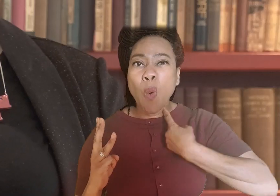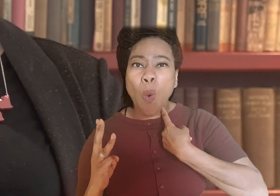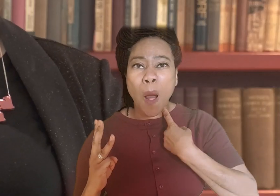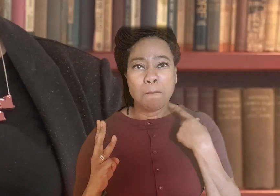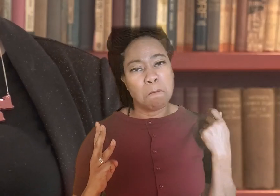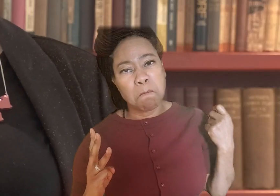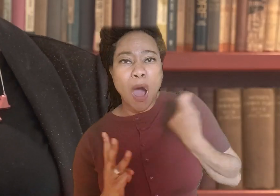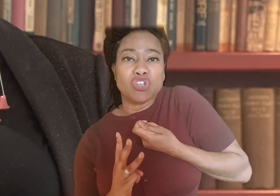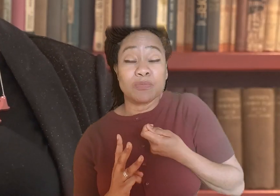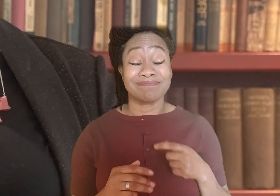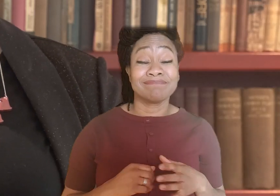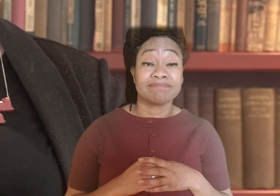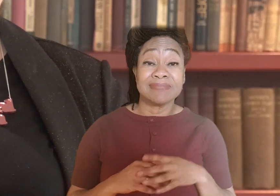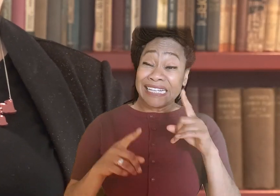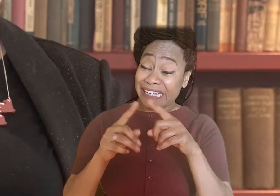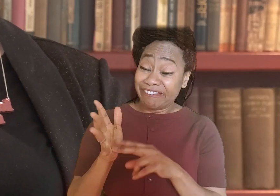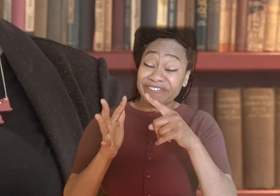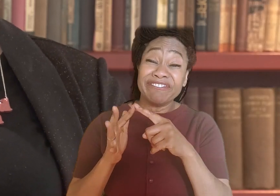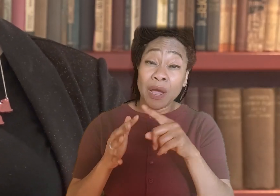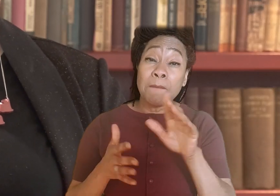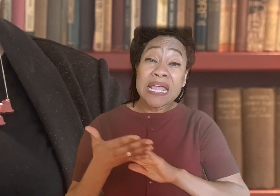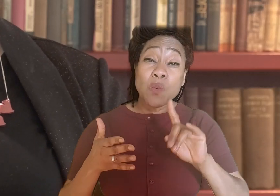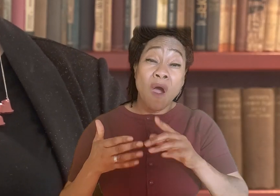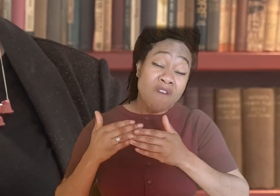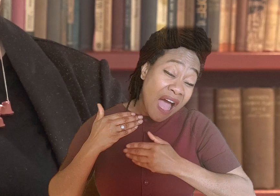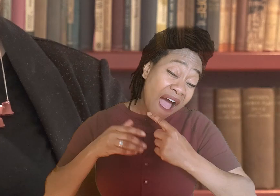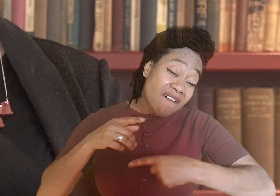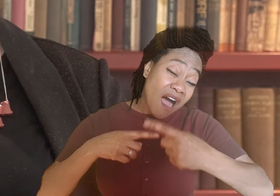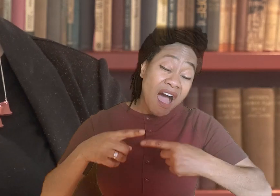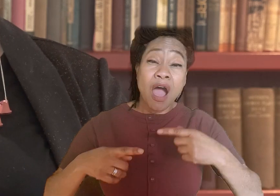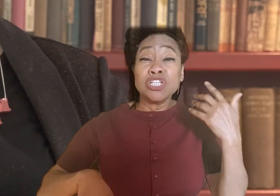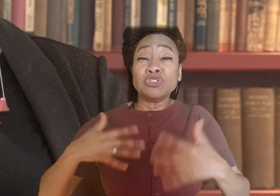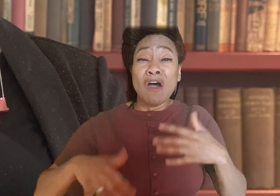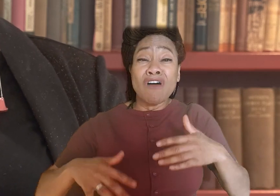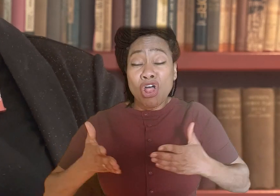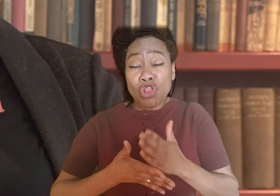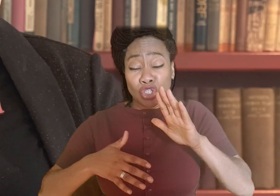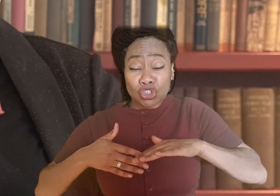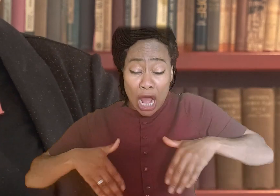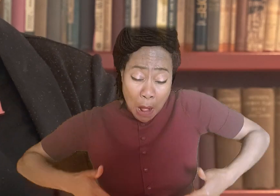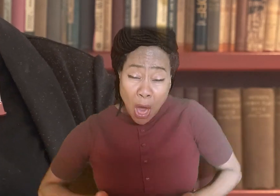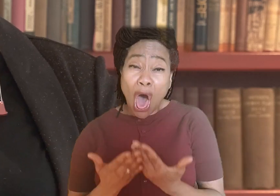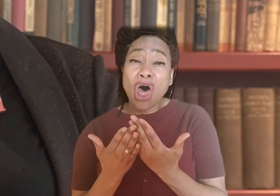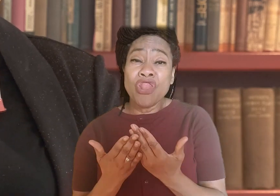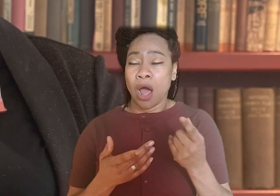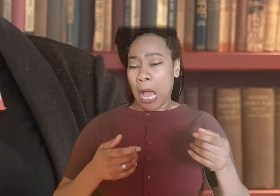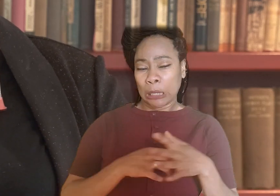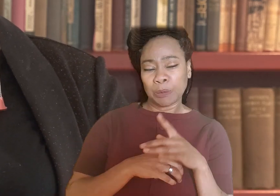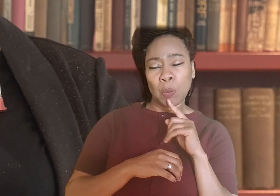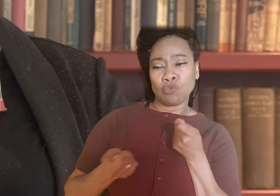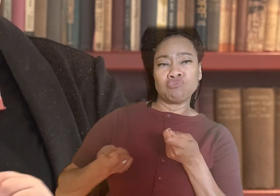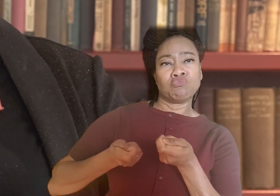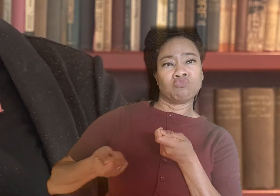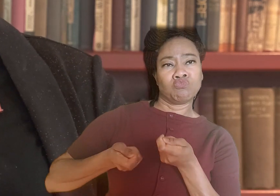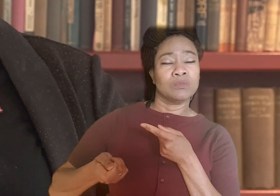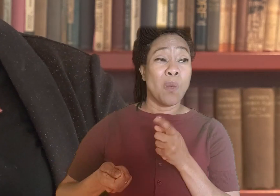For Eve, it was that she would suffer in childbirth and be ruled by her husband, because she had proven that women were silly little creatures